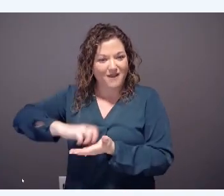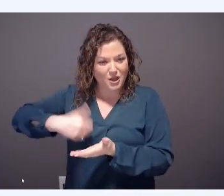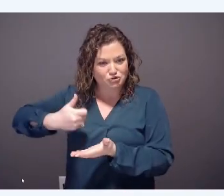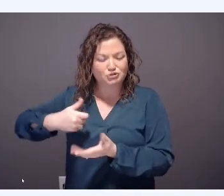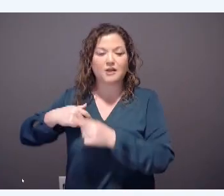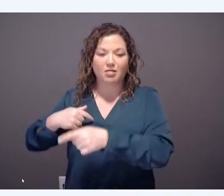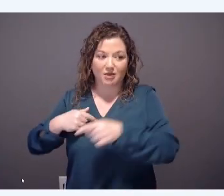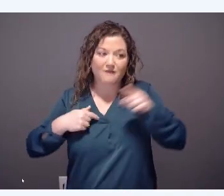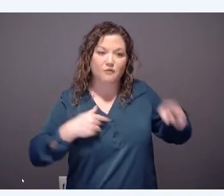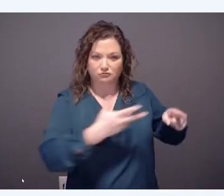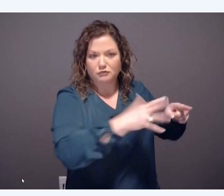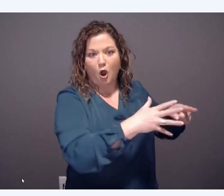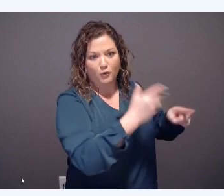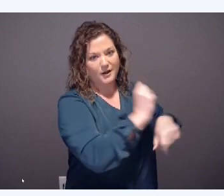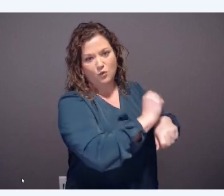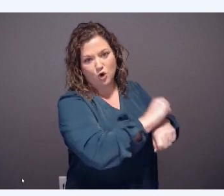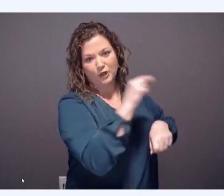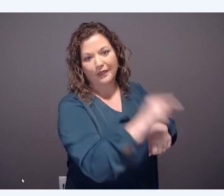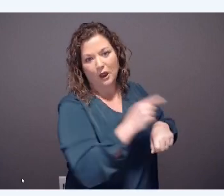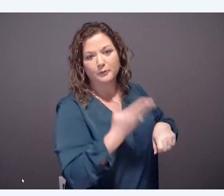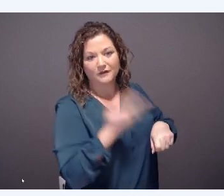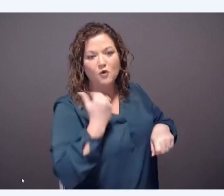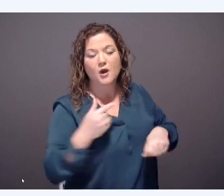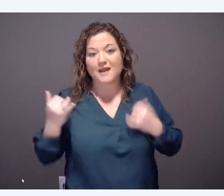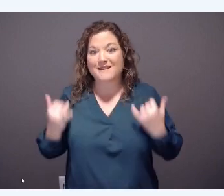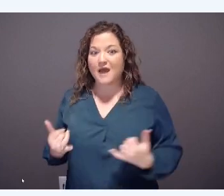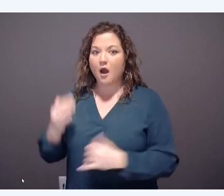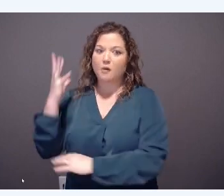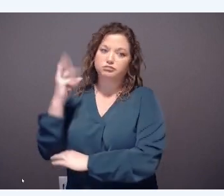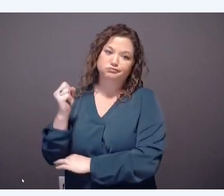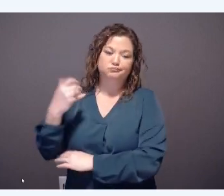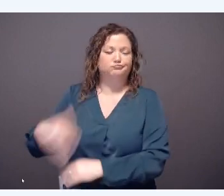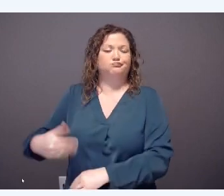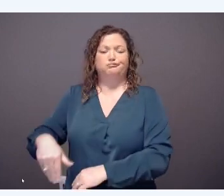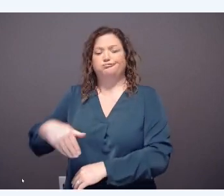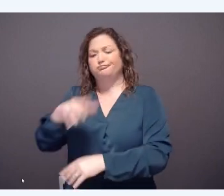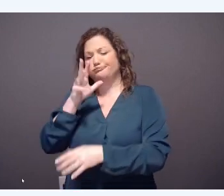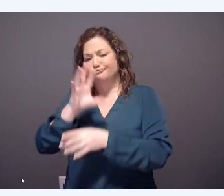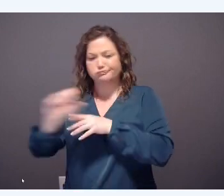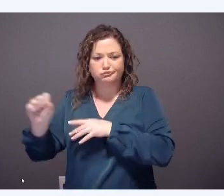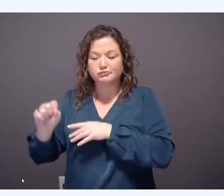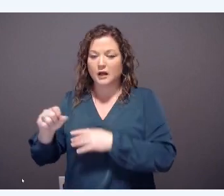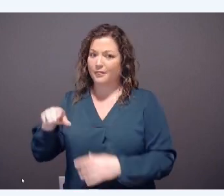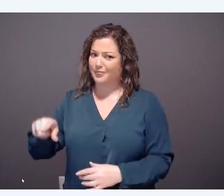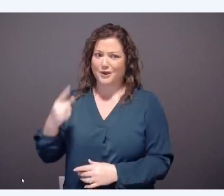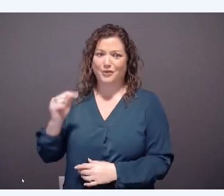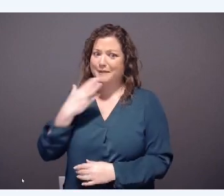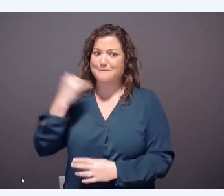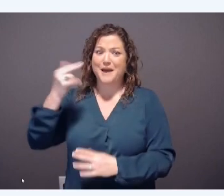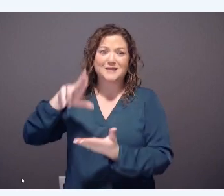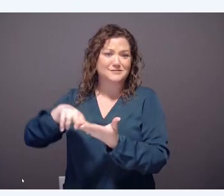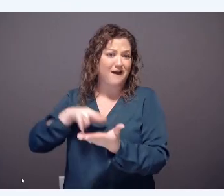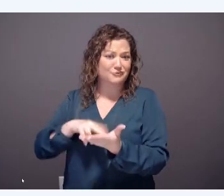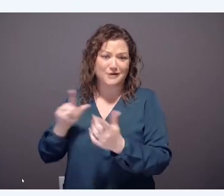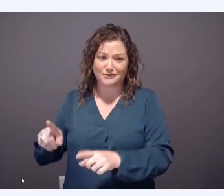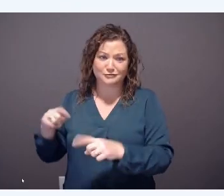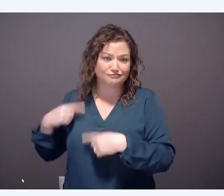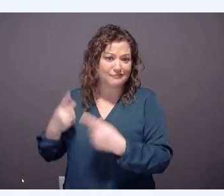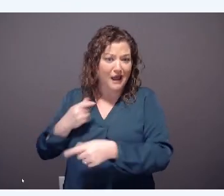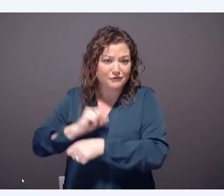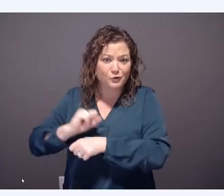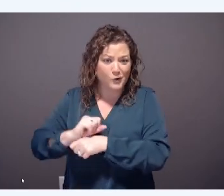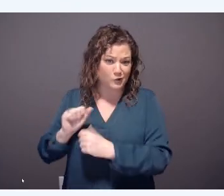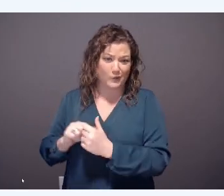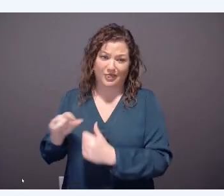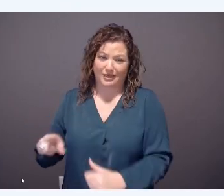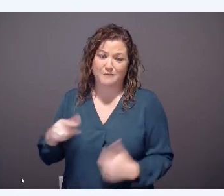are really knocking this one out of the park. We're really excited to have them. They're probably the best contractor I've ever personally worked with. So this project